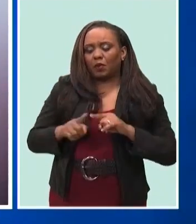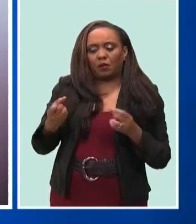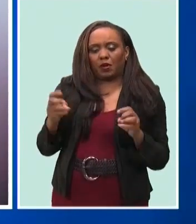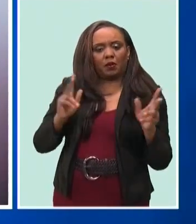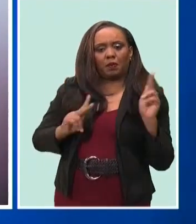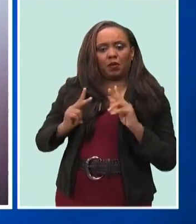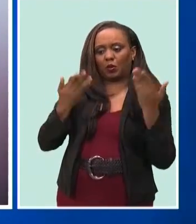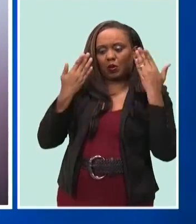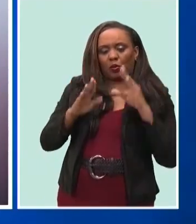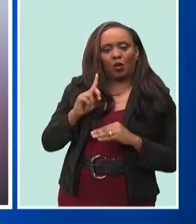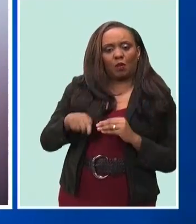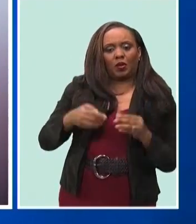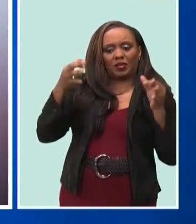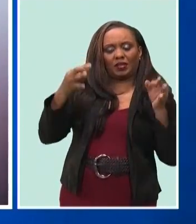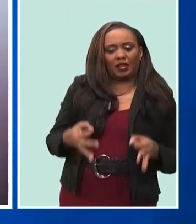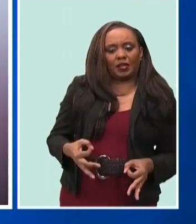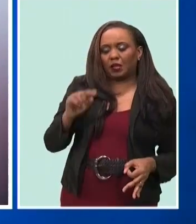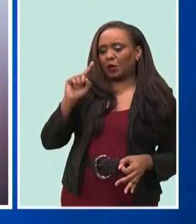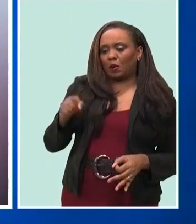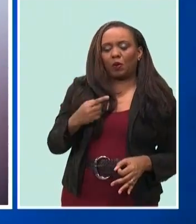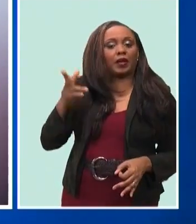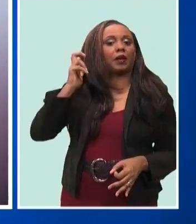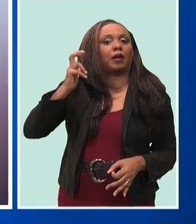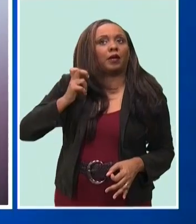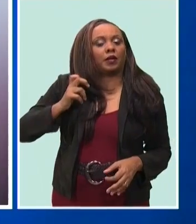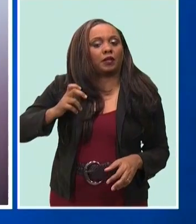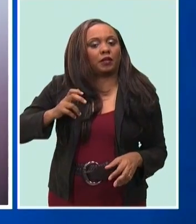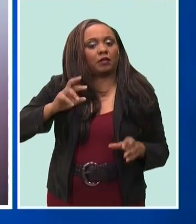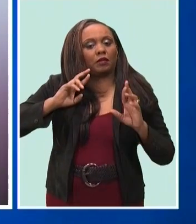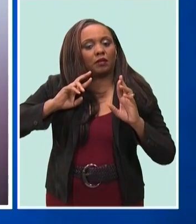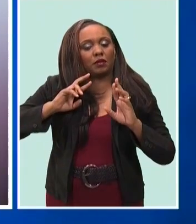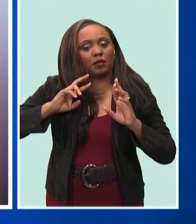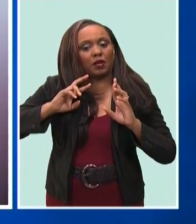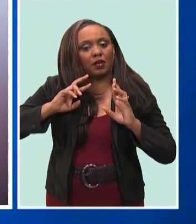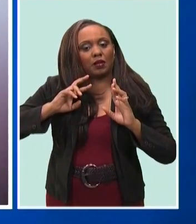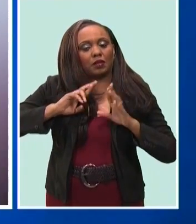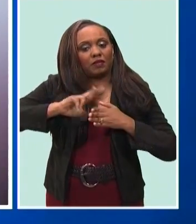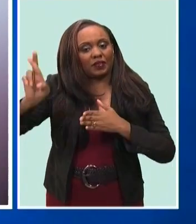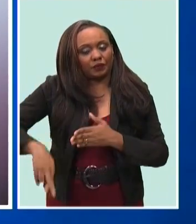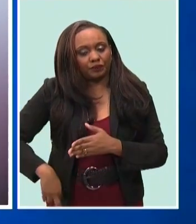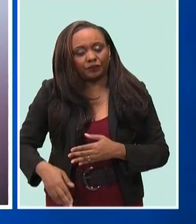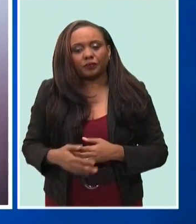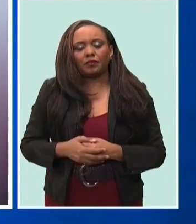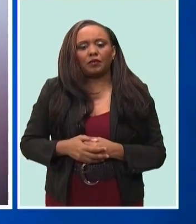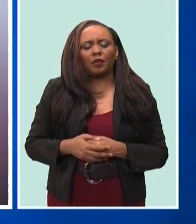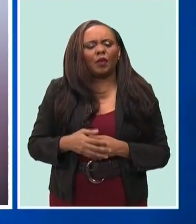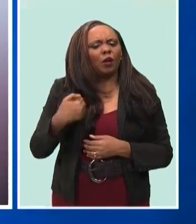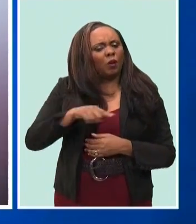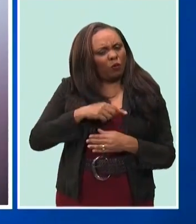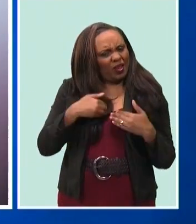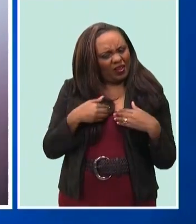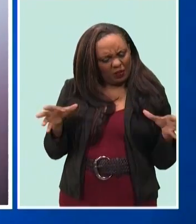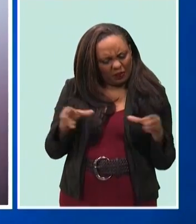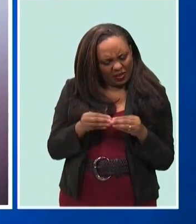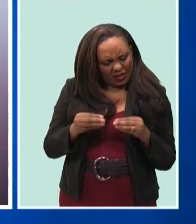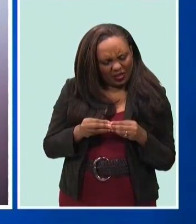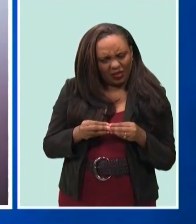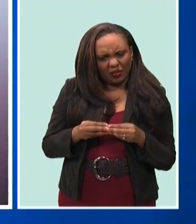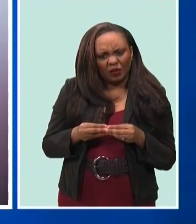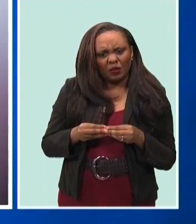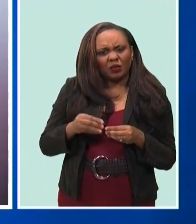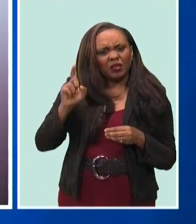the decision until the results were announced. Even though you had that meeting and you made that decision, then at least the media should be